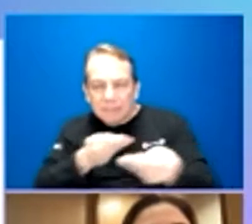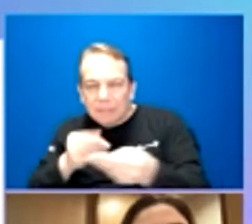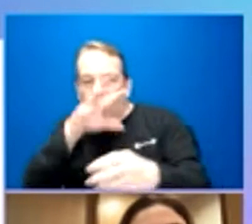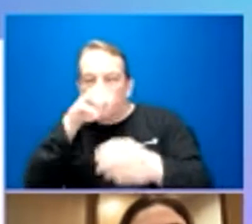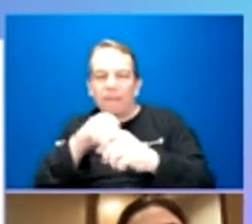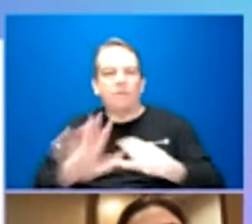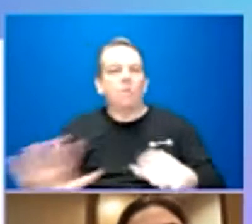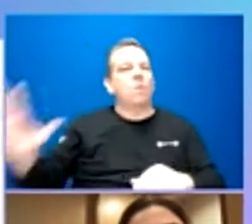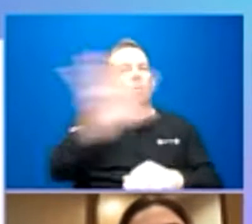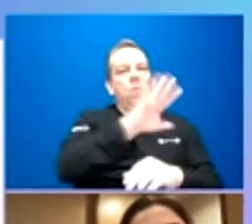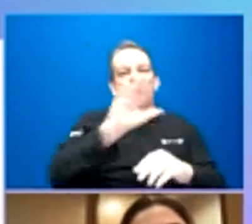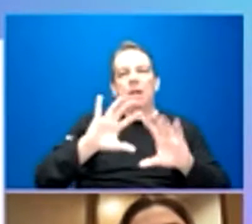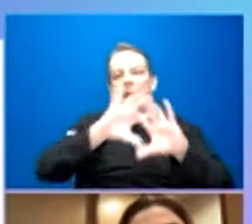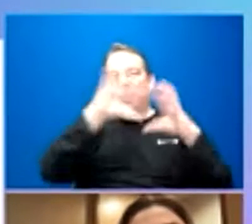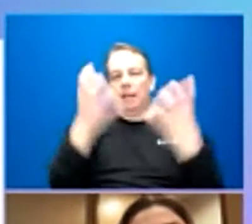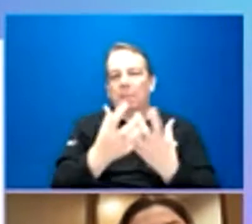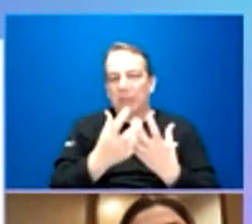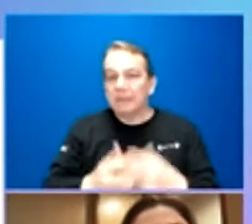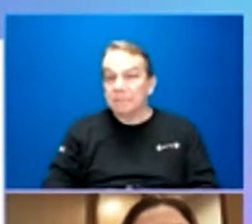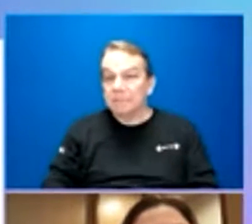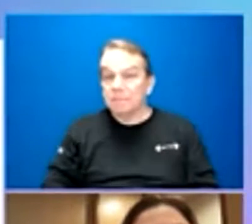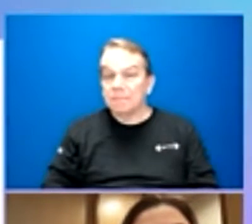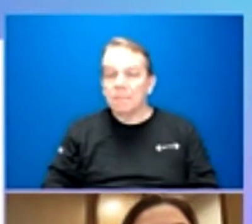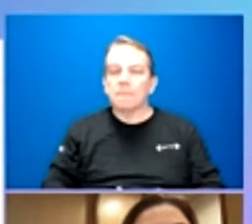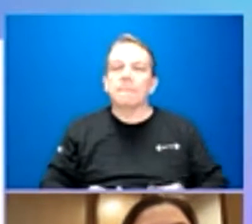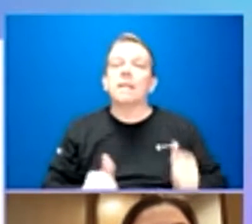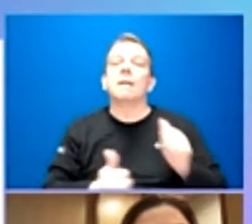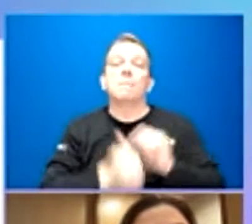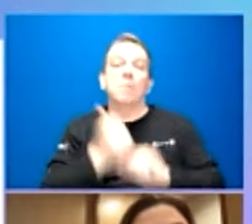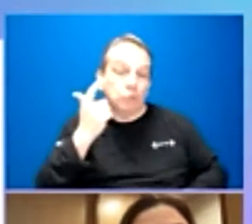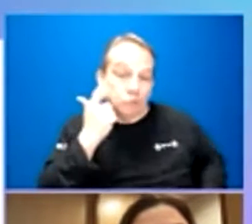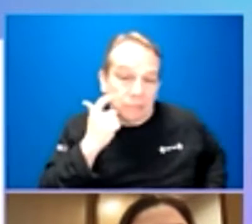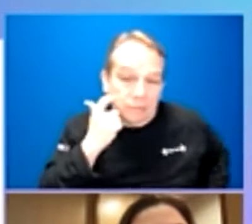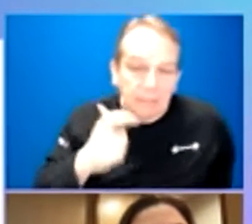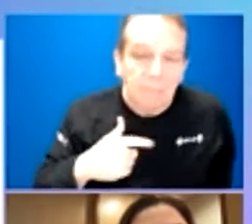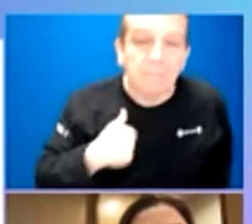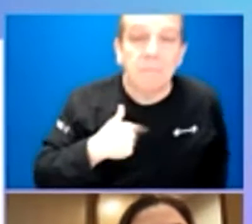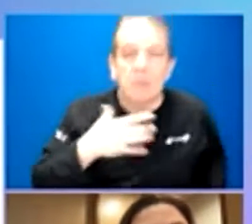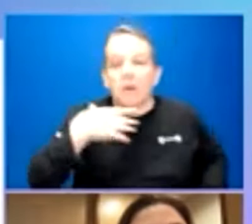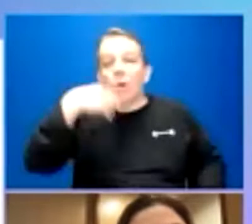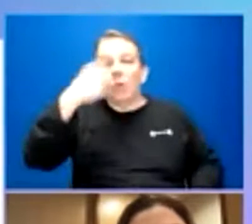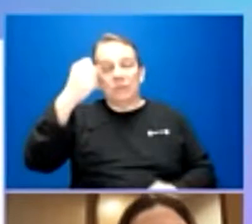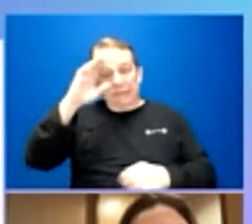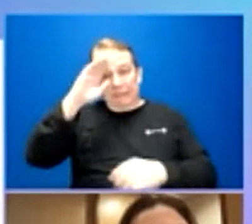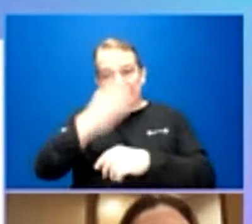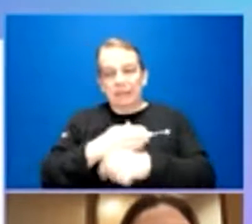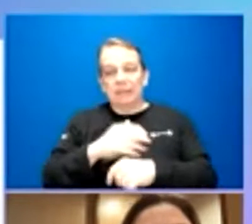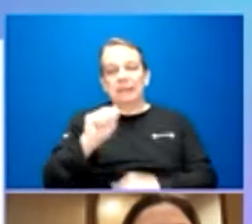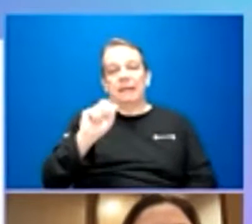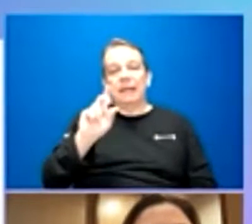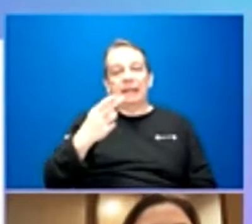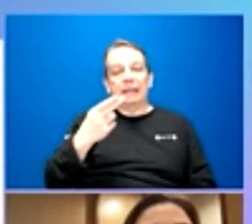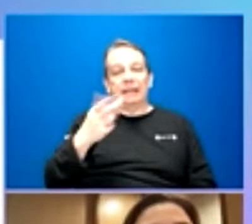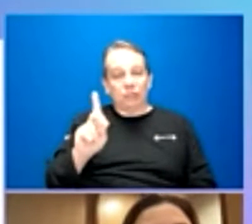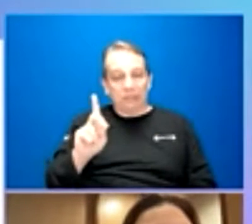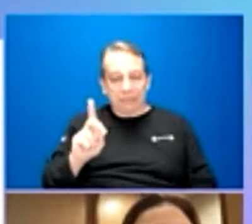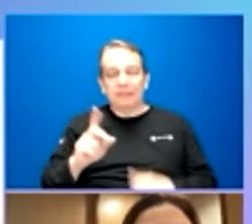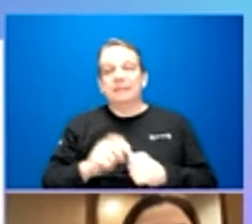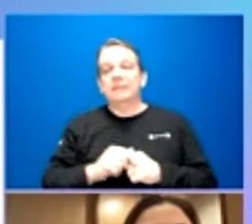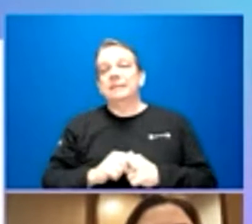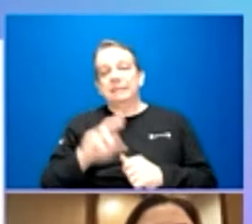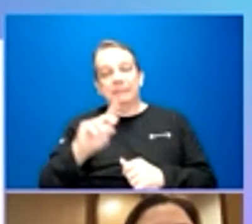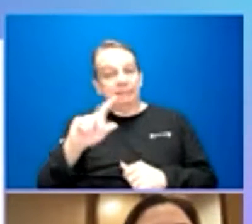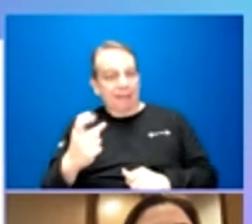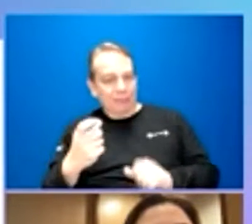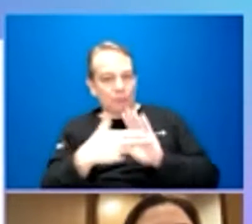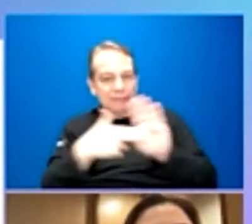org. And then more recently, my eldest son has been diagnosed with ADHD. And so as a